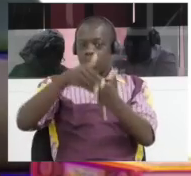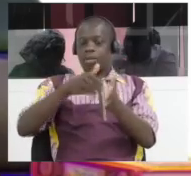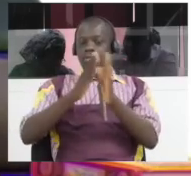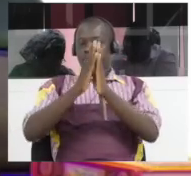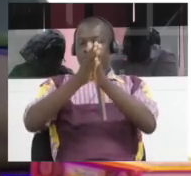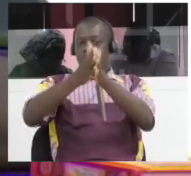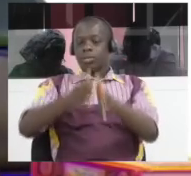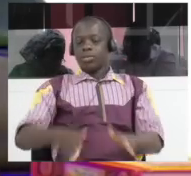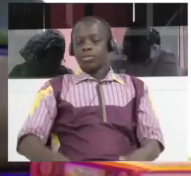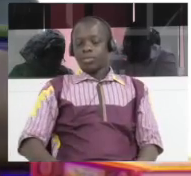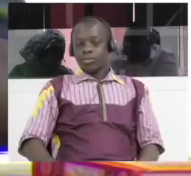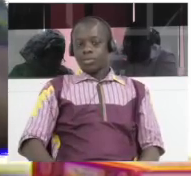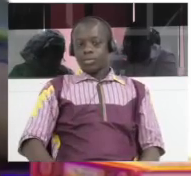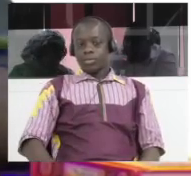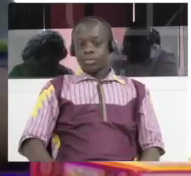Bara.